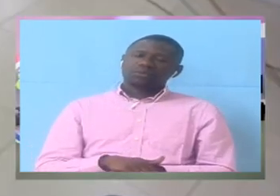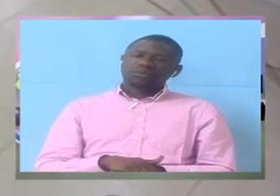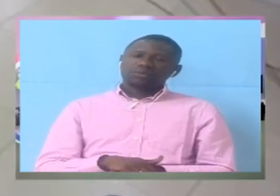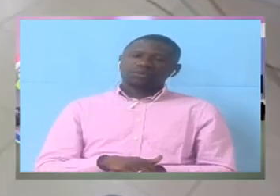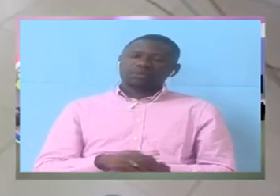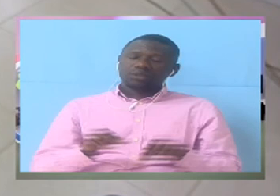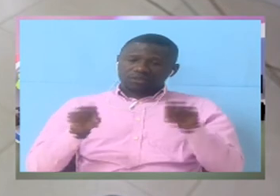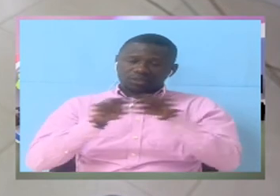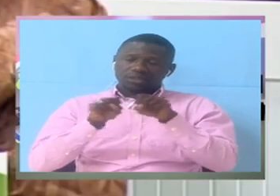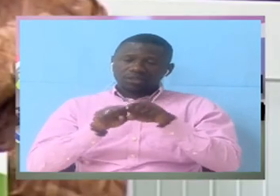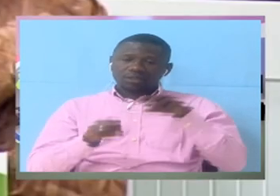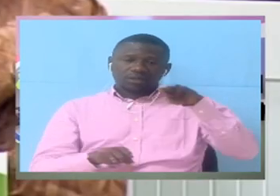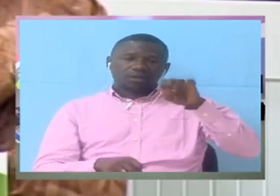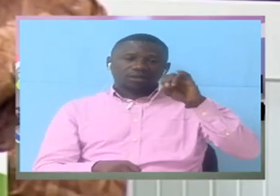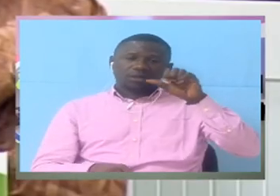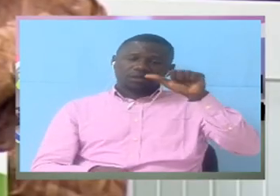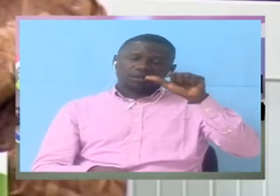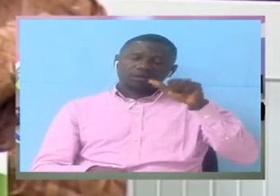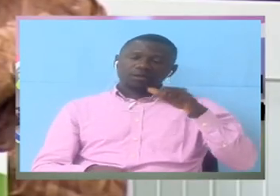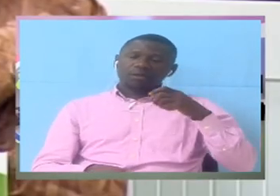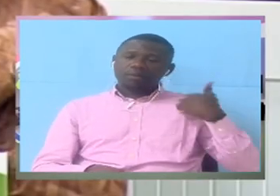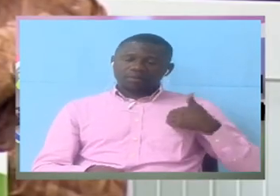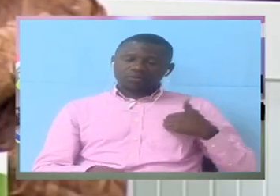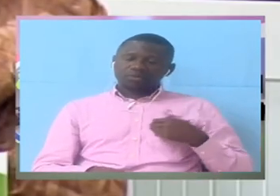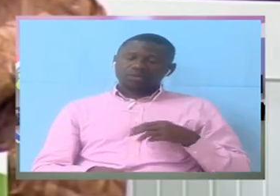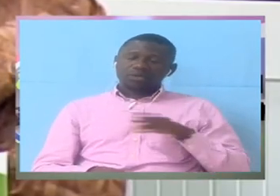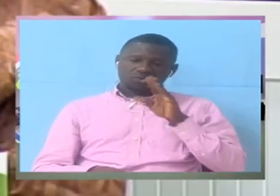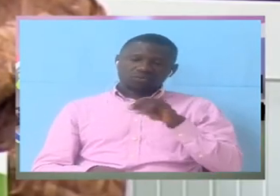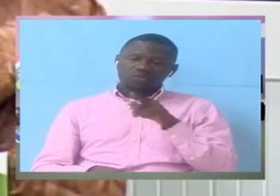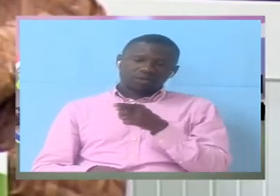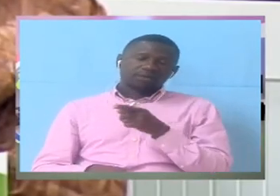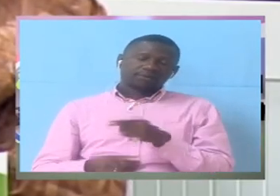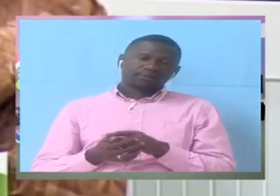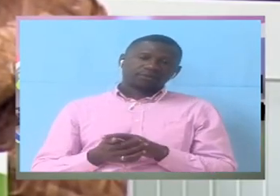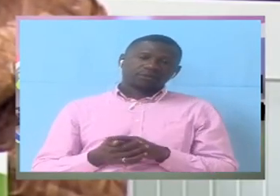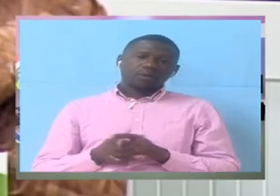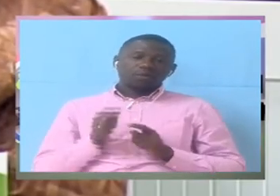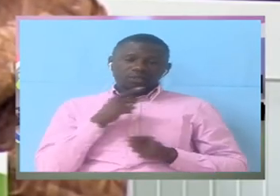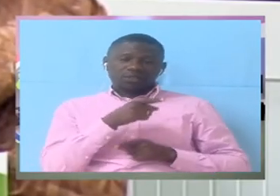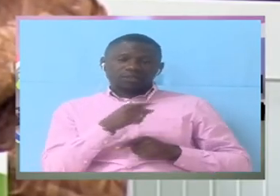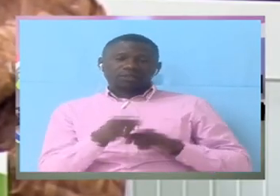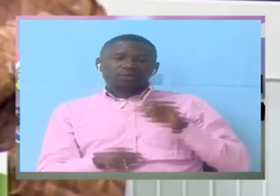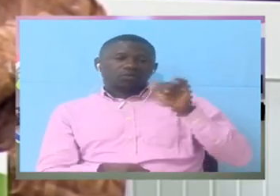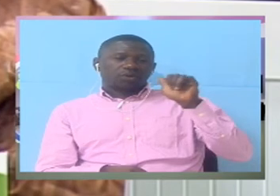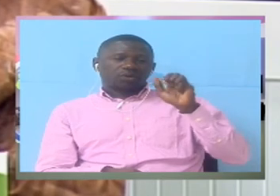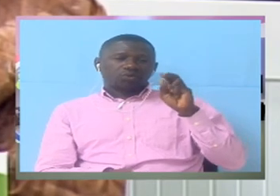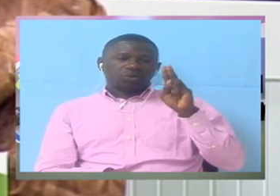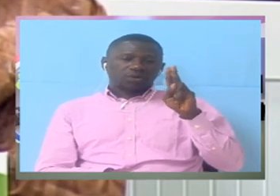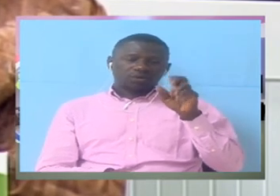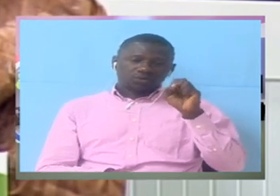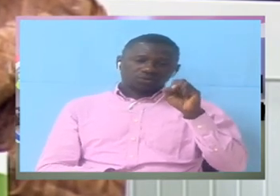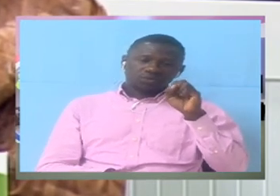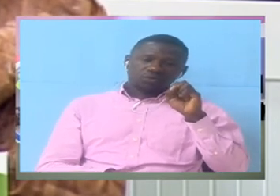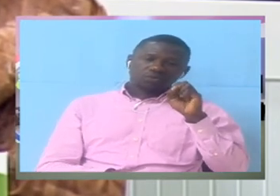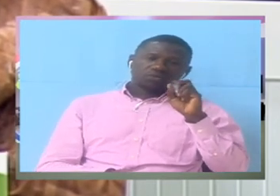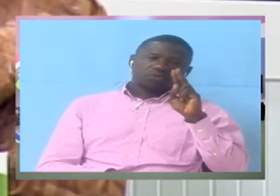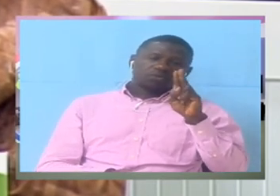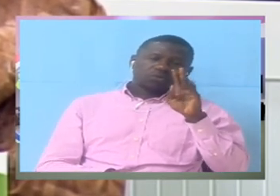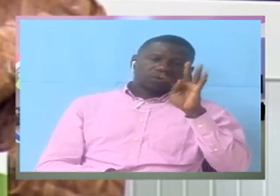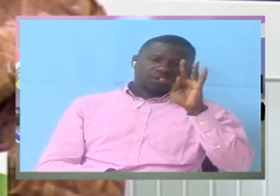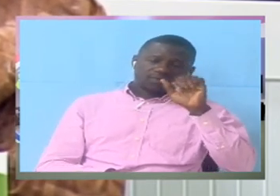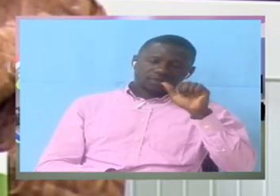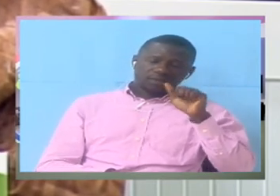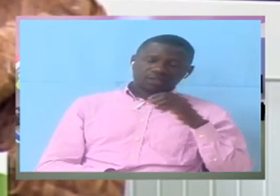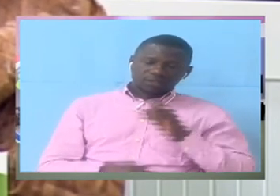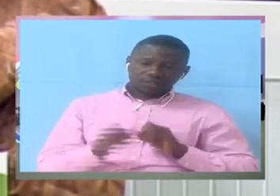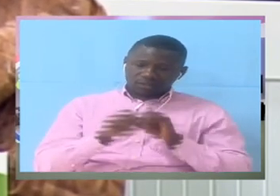The Senegalese NIA. They did that. But this Yusufa, he sent the message